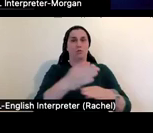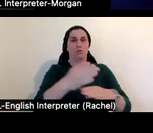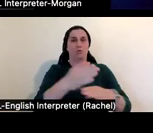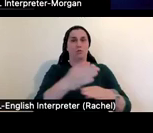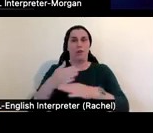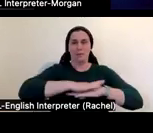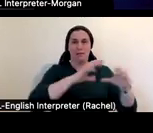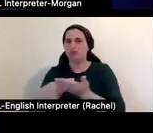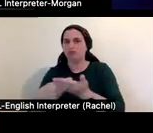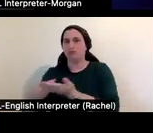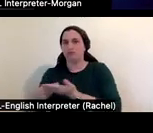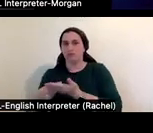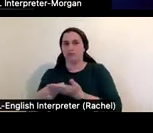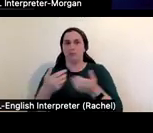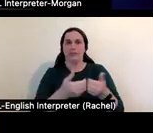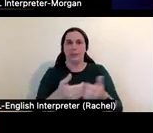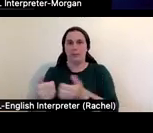Thank you.